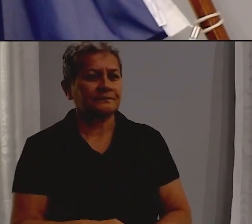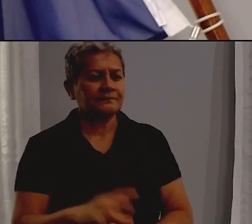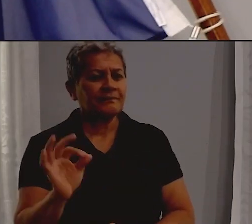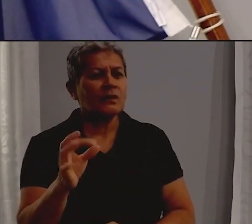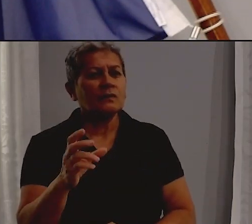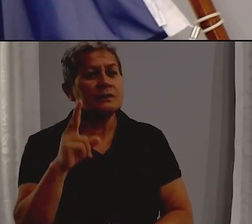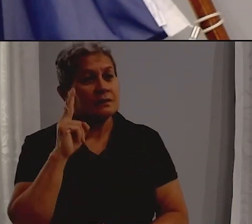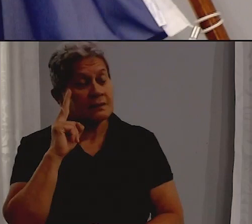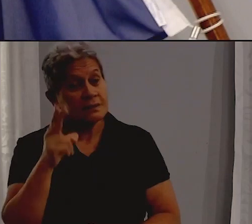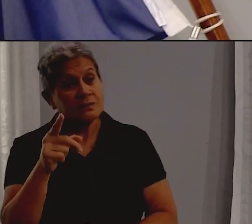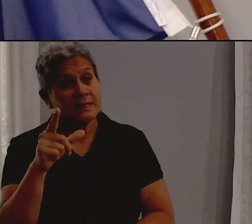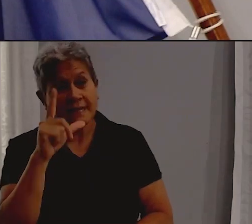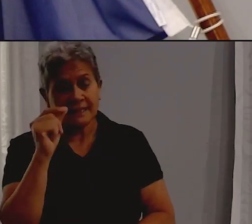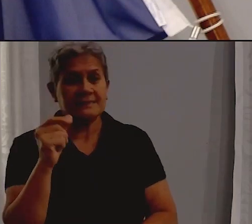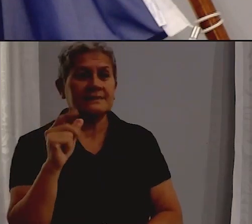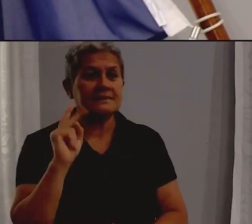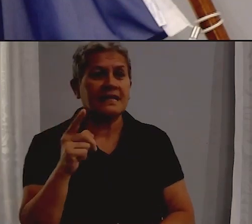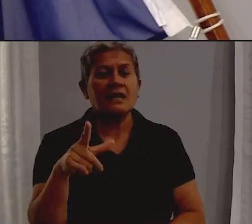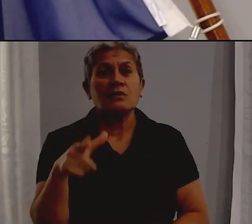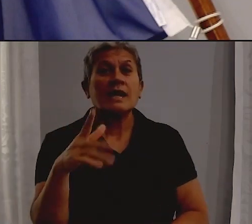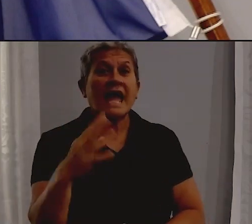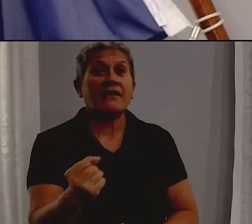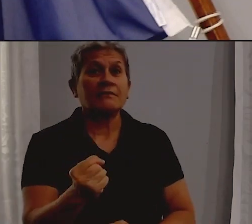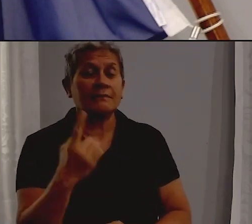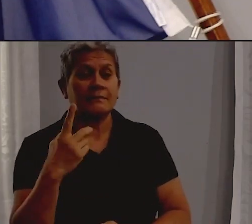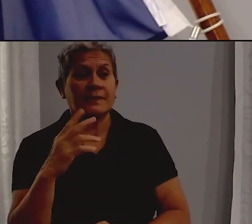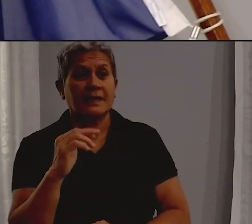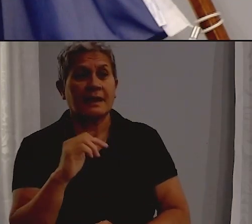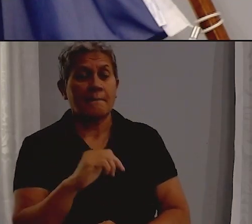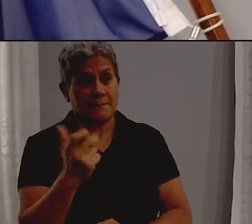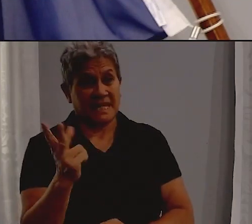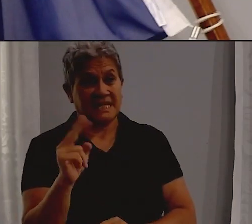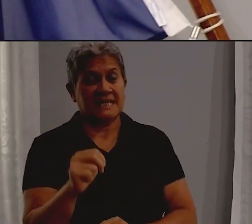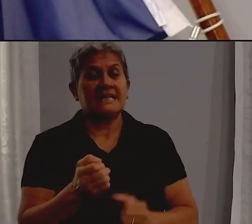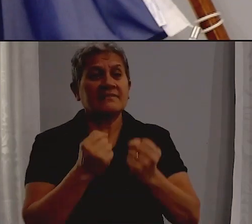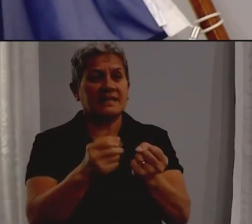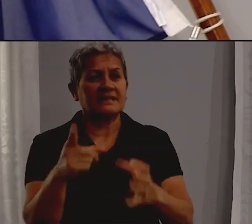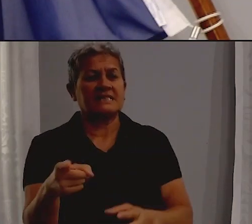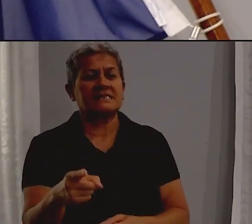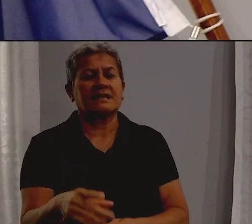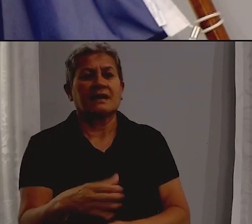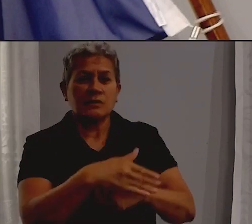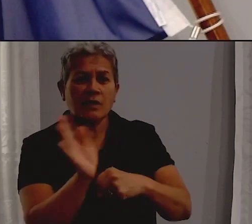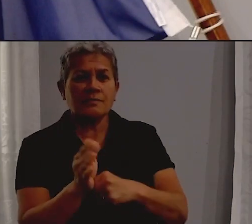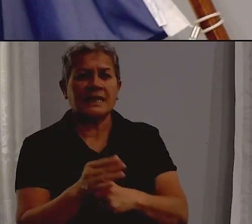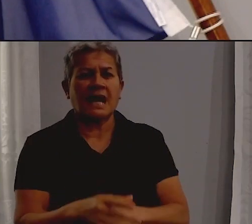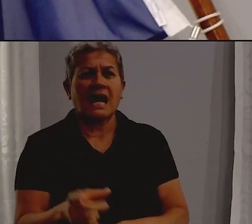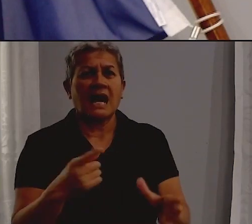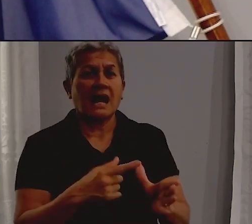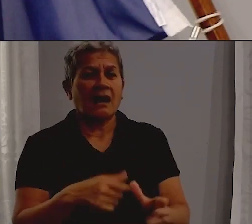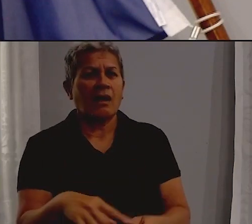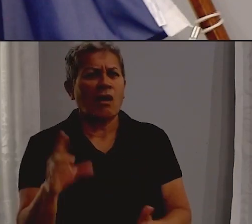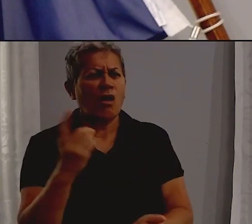consequences and how we might mitigate any downsides to opening a lot of thought and planning as best we